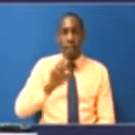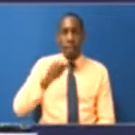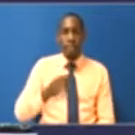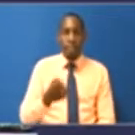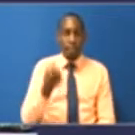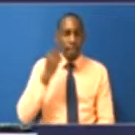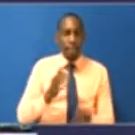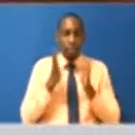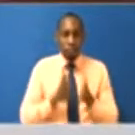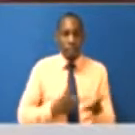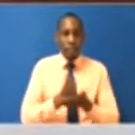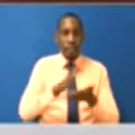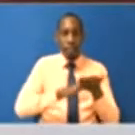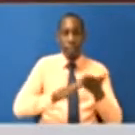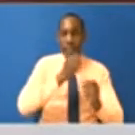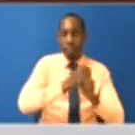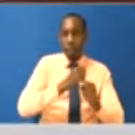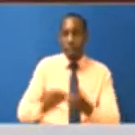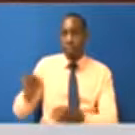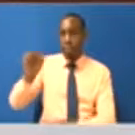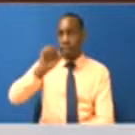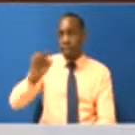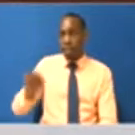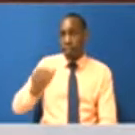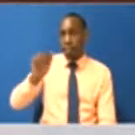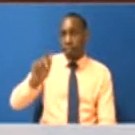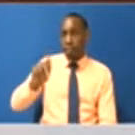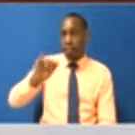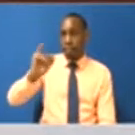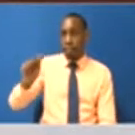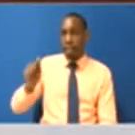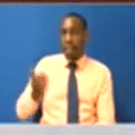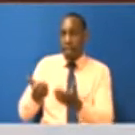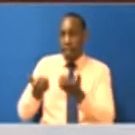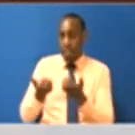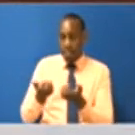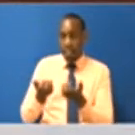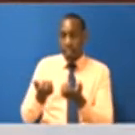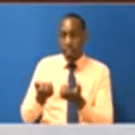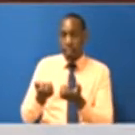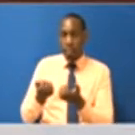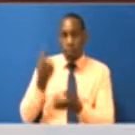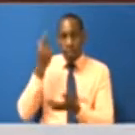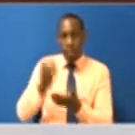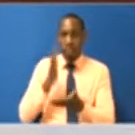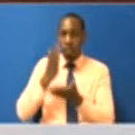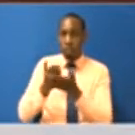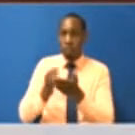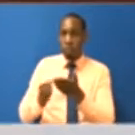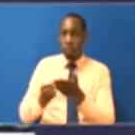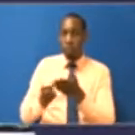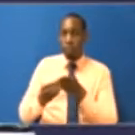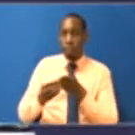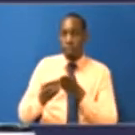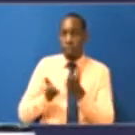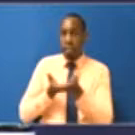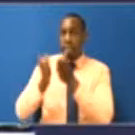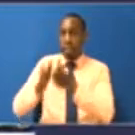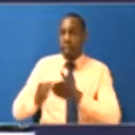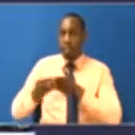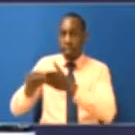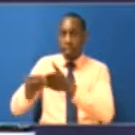human rights based approach for sakada we need to get that real southern leadership that he's listening strengthen on that